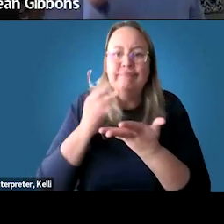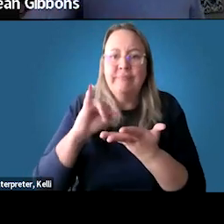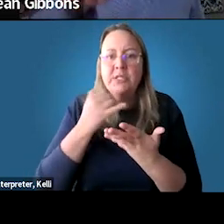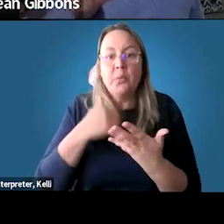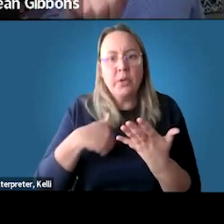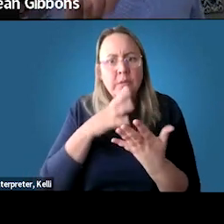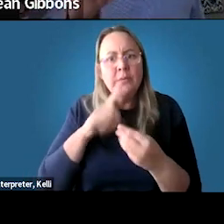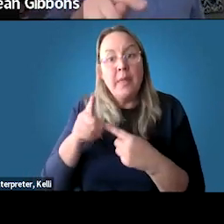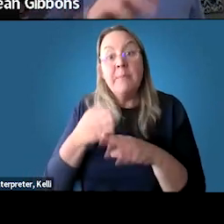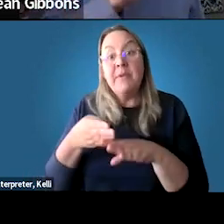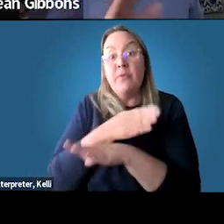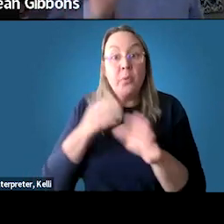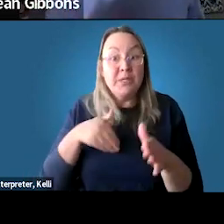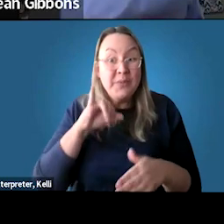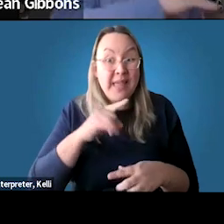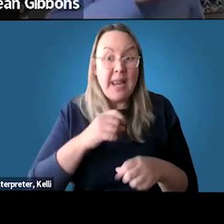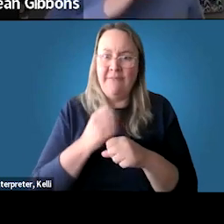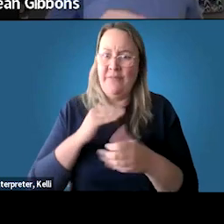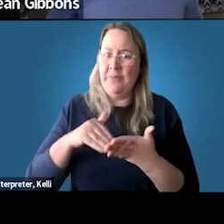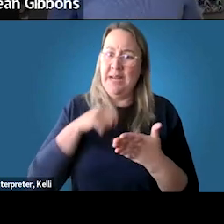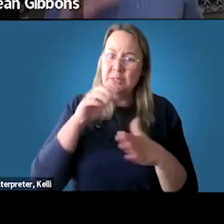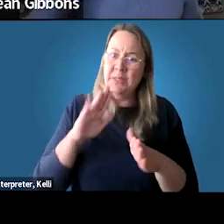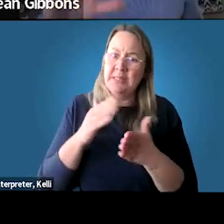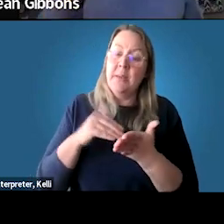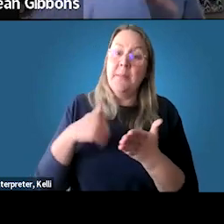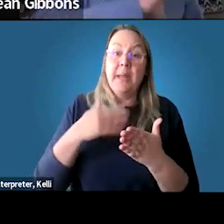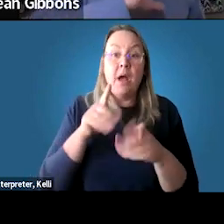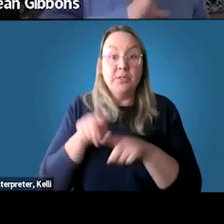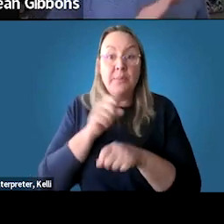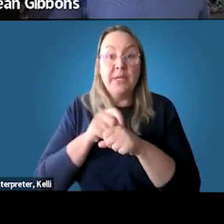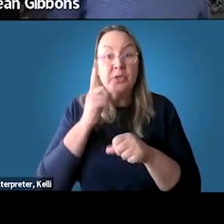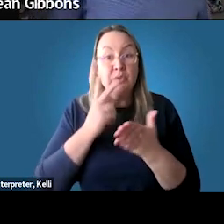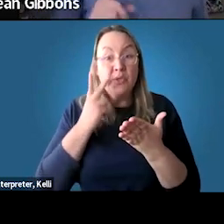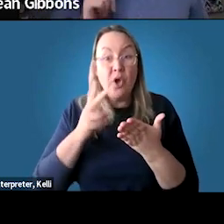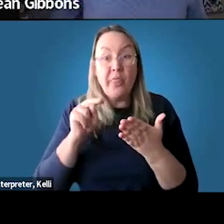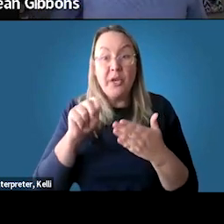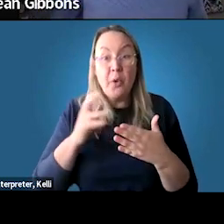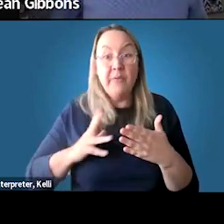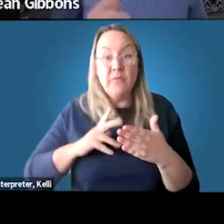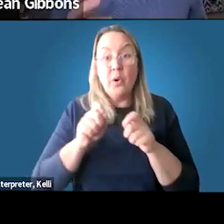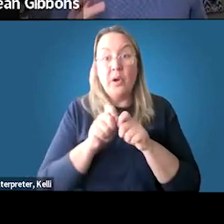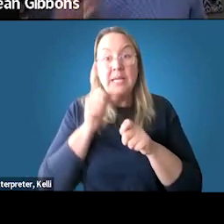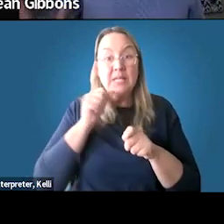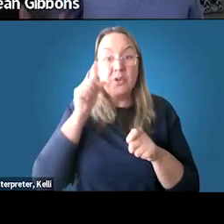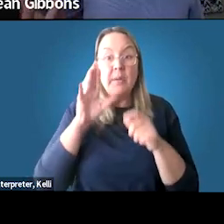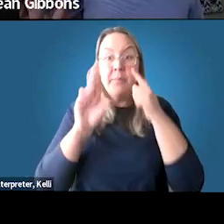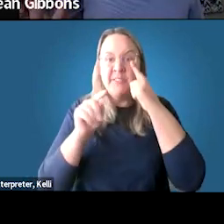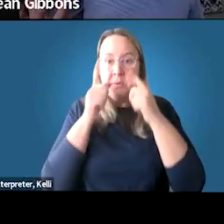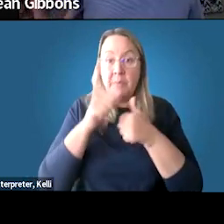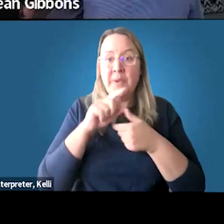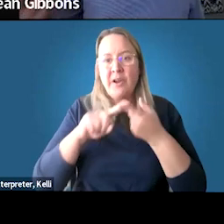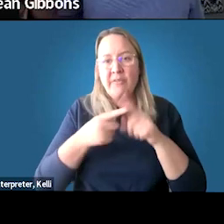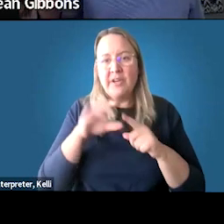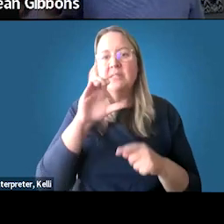little while with him. Before we do that, and forgive me for not doing this up at the top, but maybe you saw the note I shared with a whole bunch of y'all yesterday, just remembering our friend